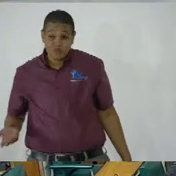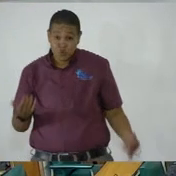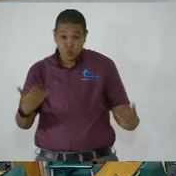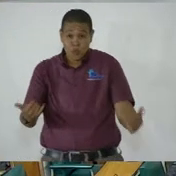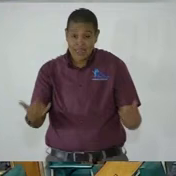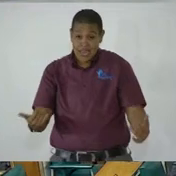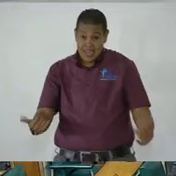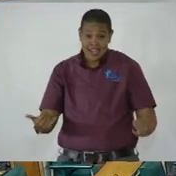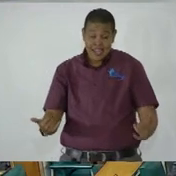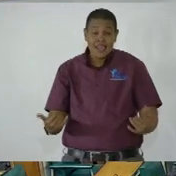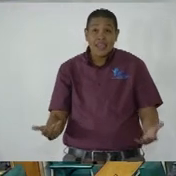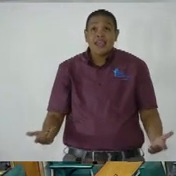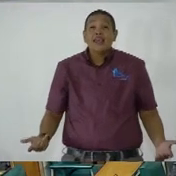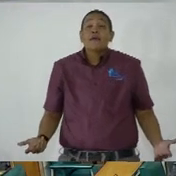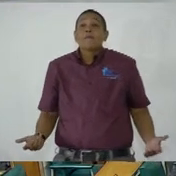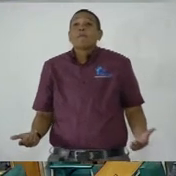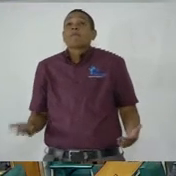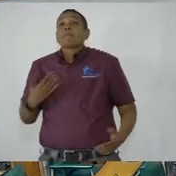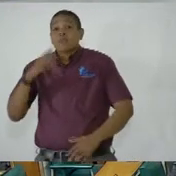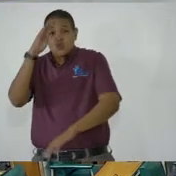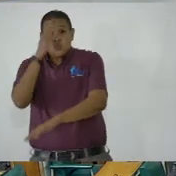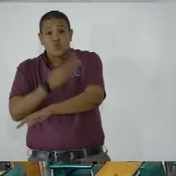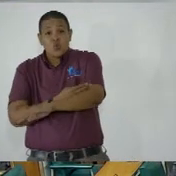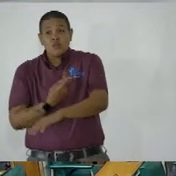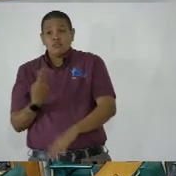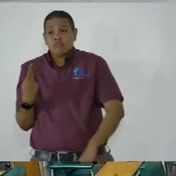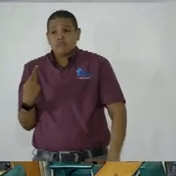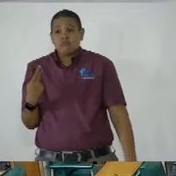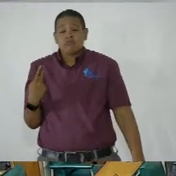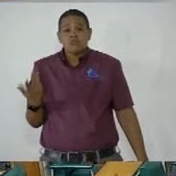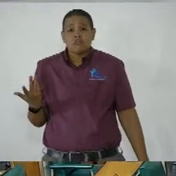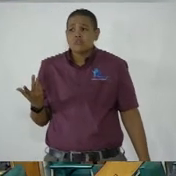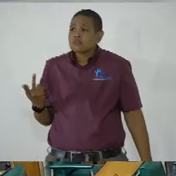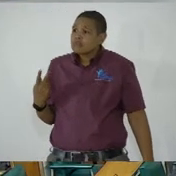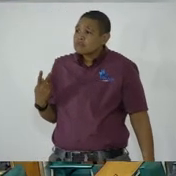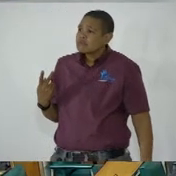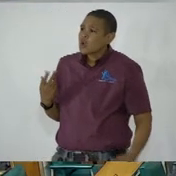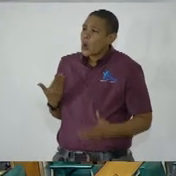today, my son and myself, we are the